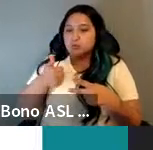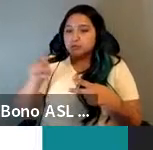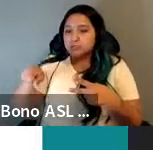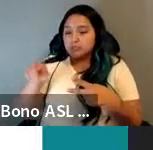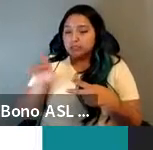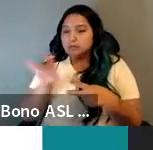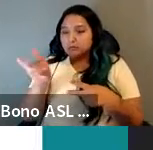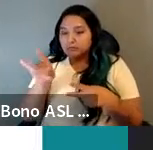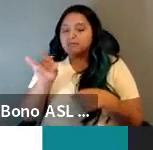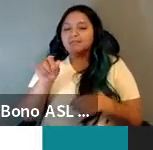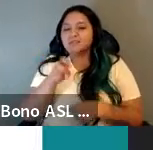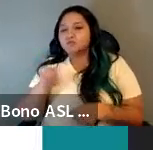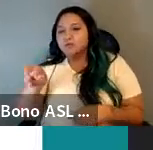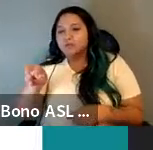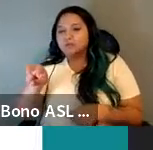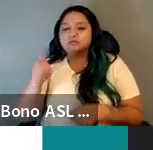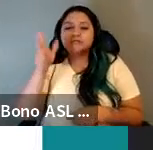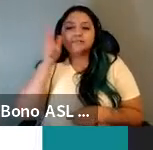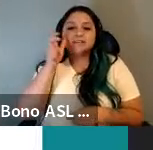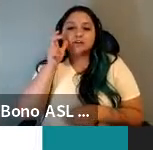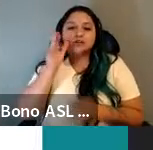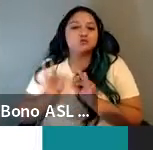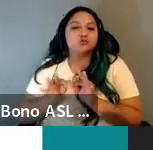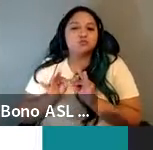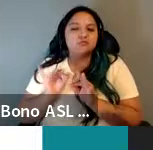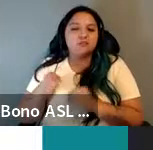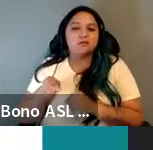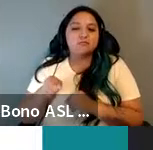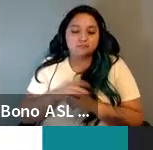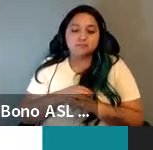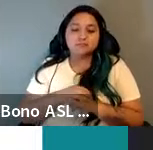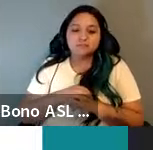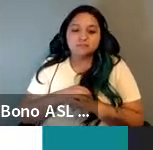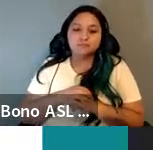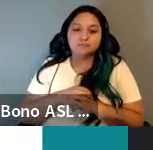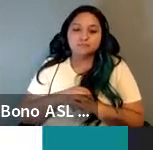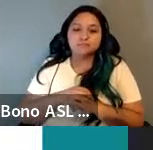get the interpretation that works for you.